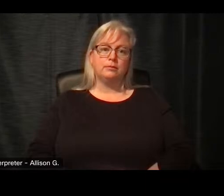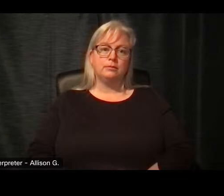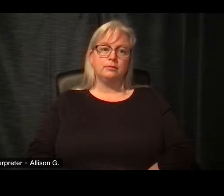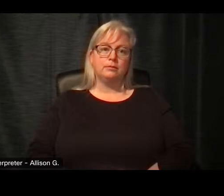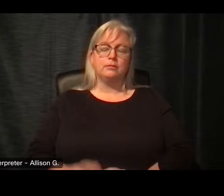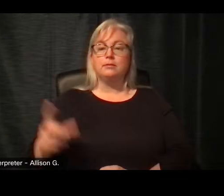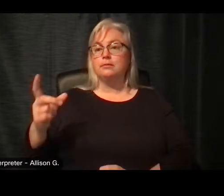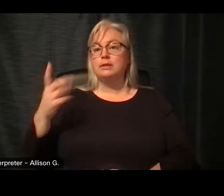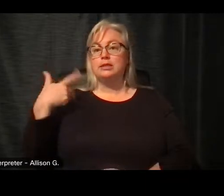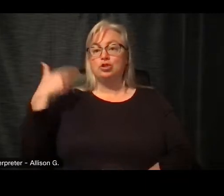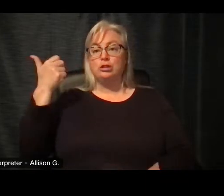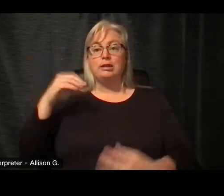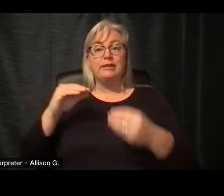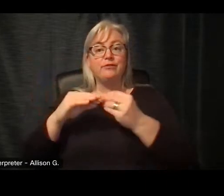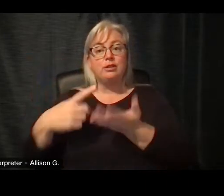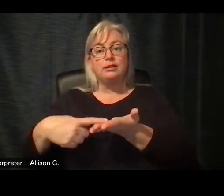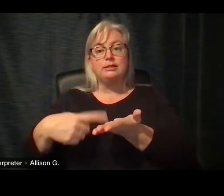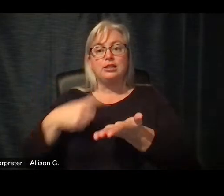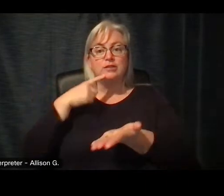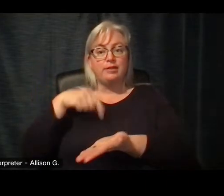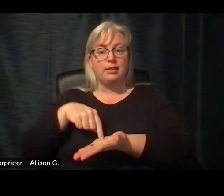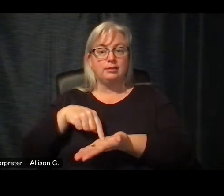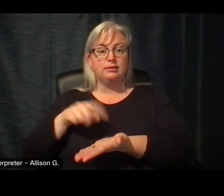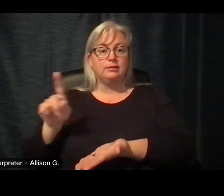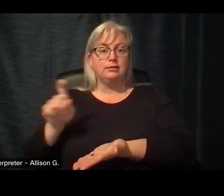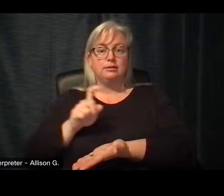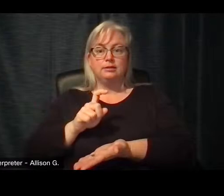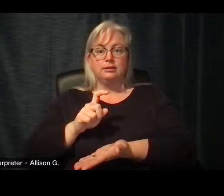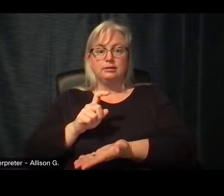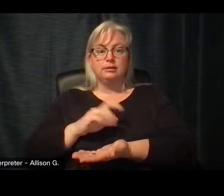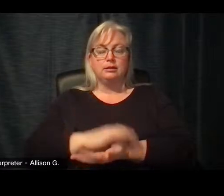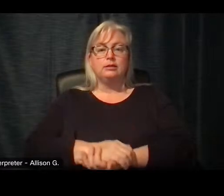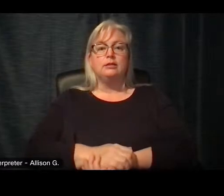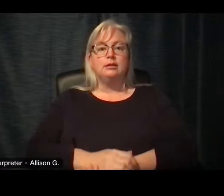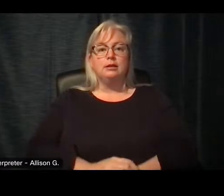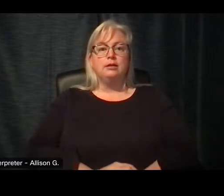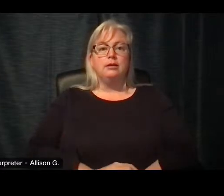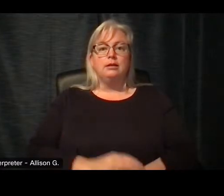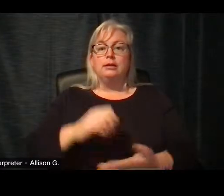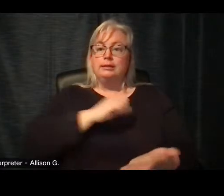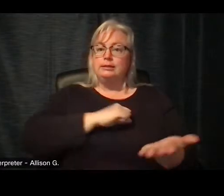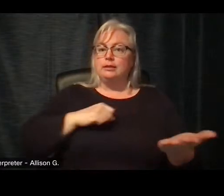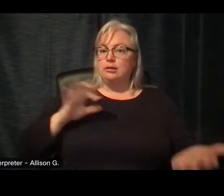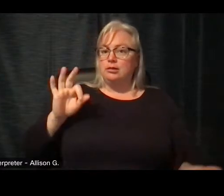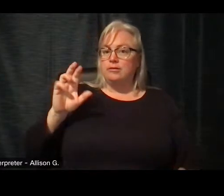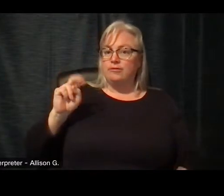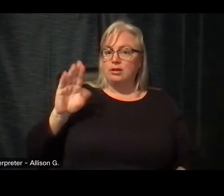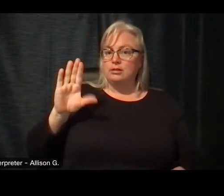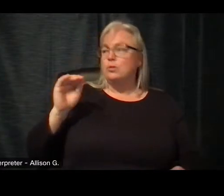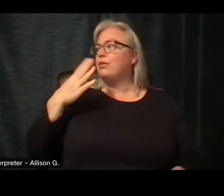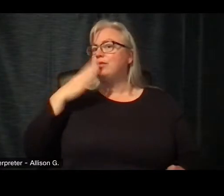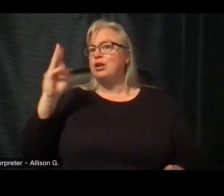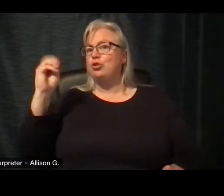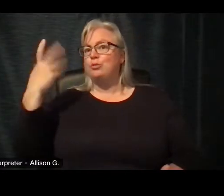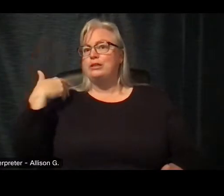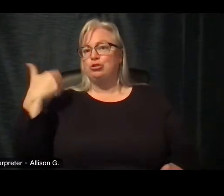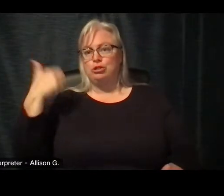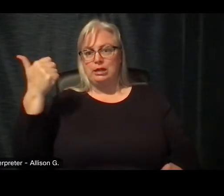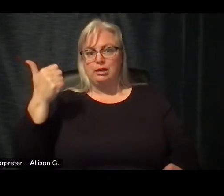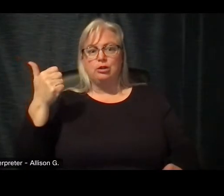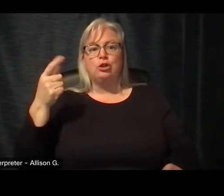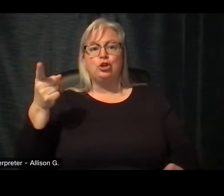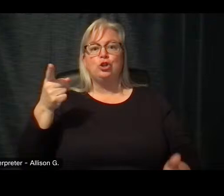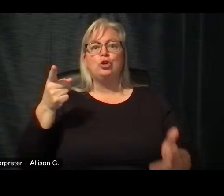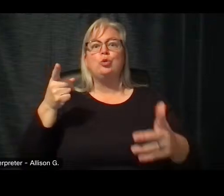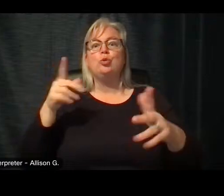Any further discussion on this? Okay. Senator Francisco. Thank you, Mr. Chair. You made